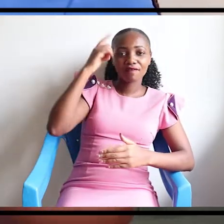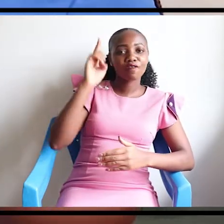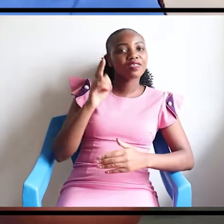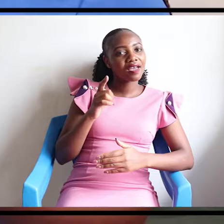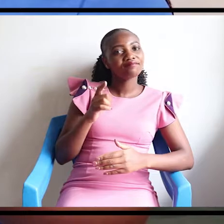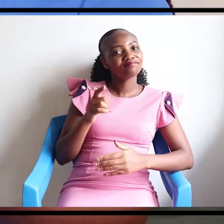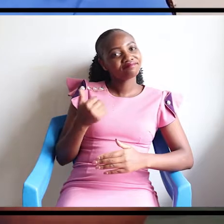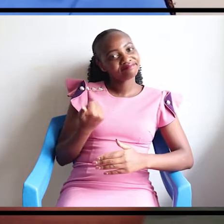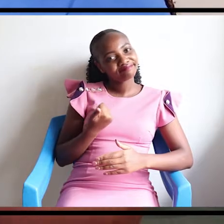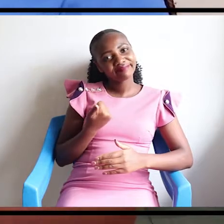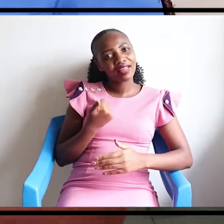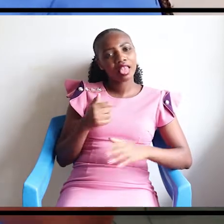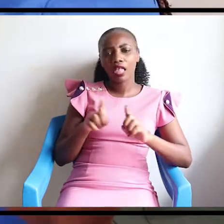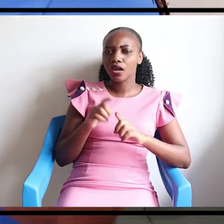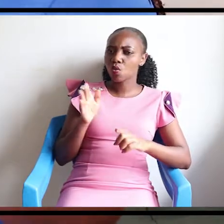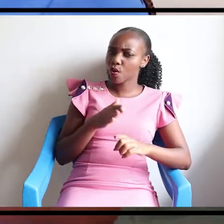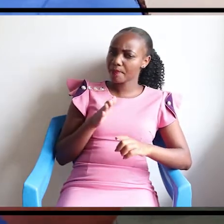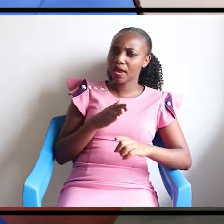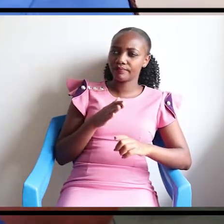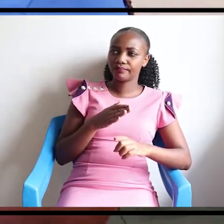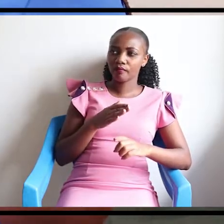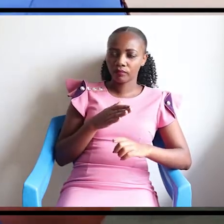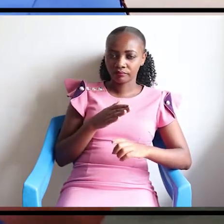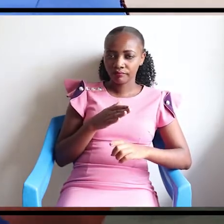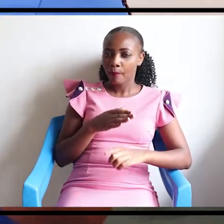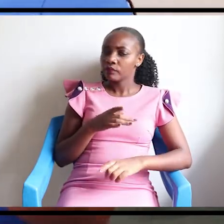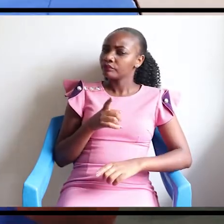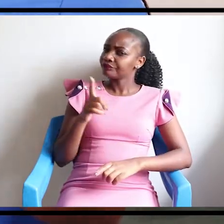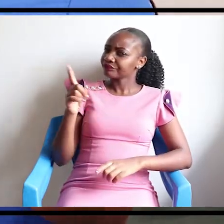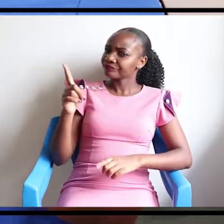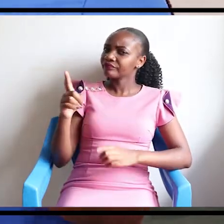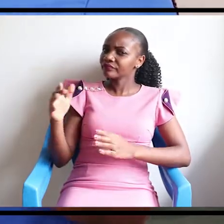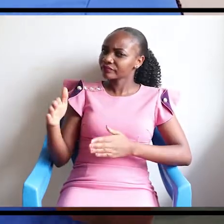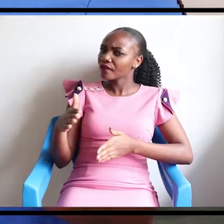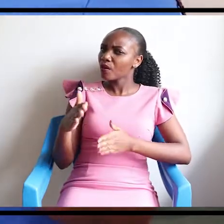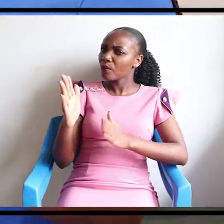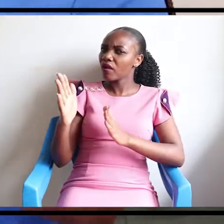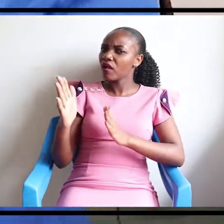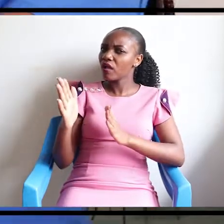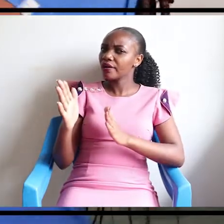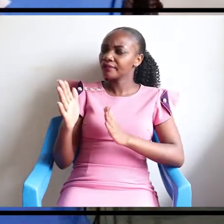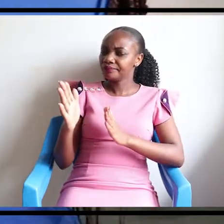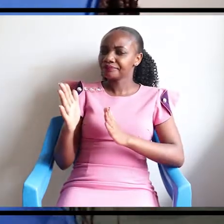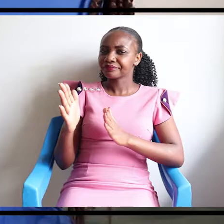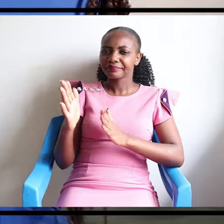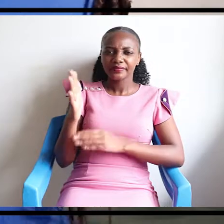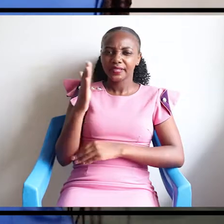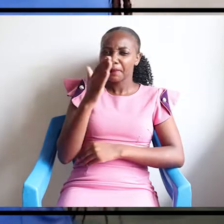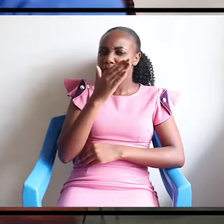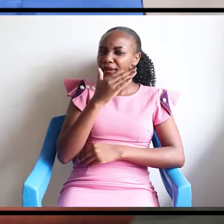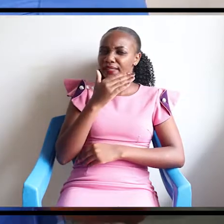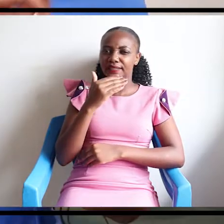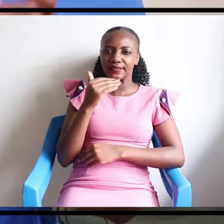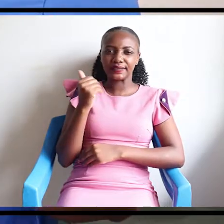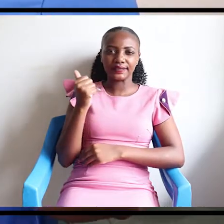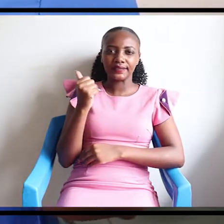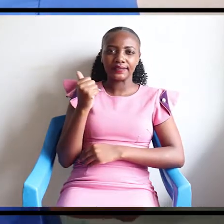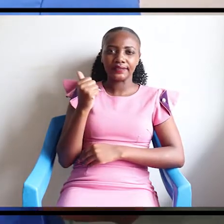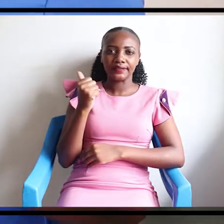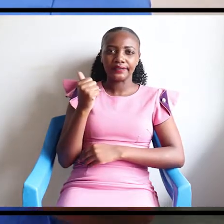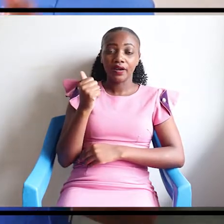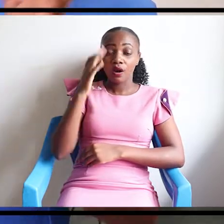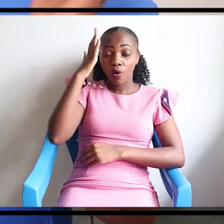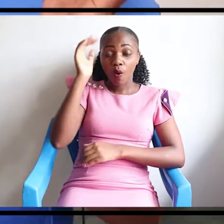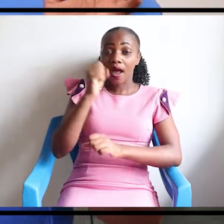female partner. The main advantage over the condoms, besides all these other methods, the condoms